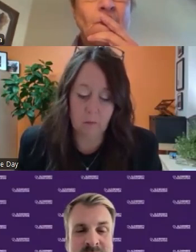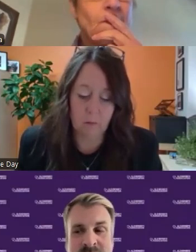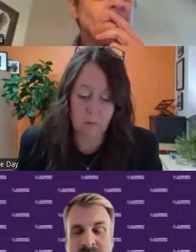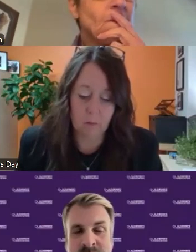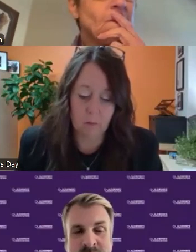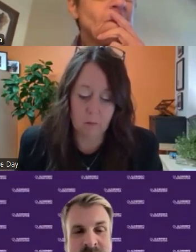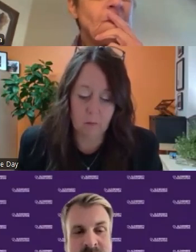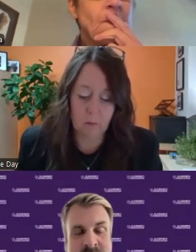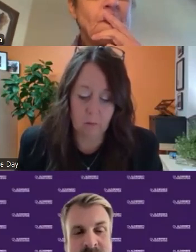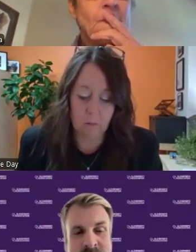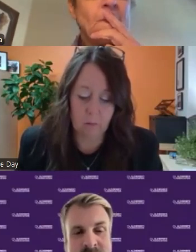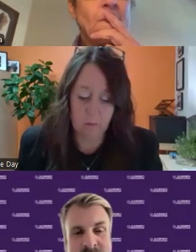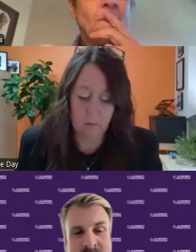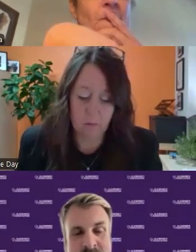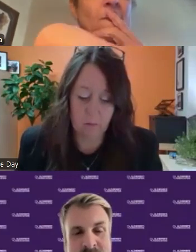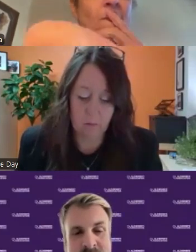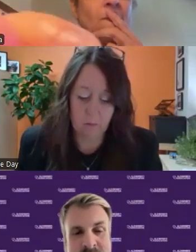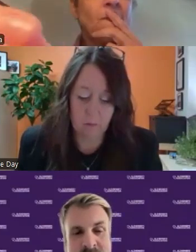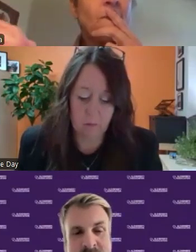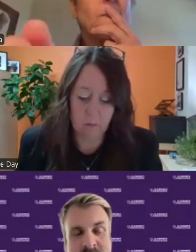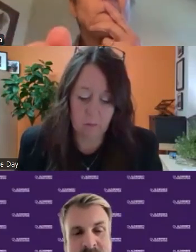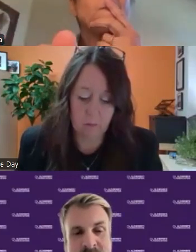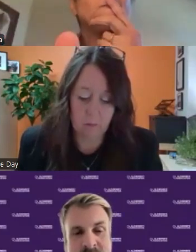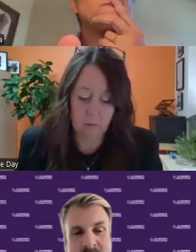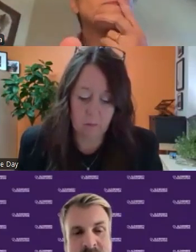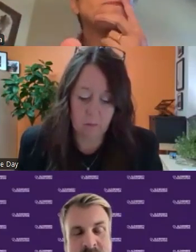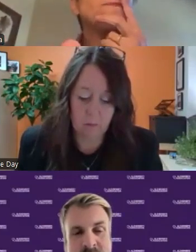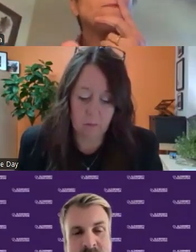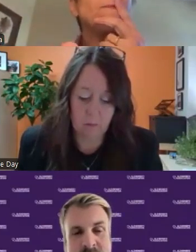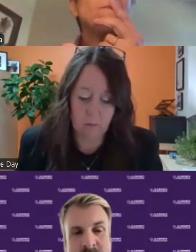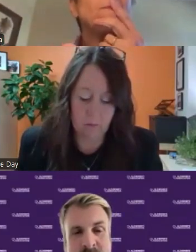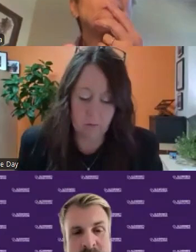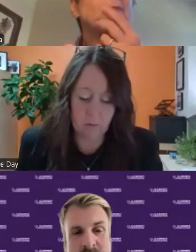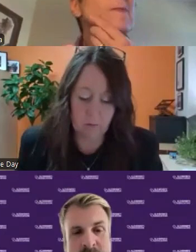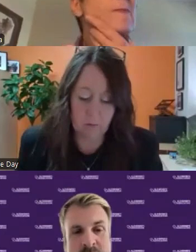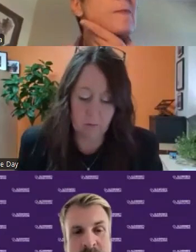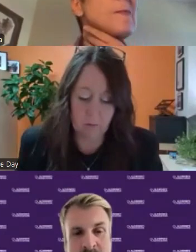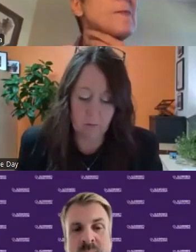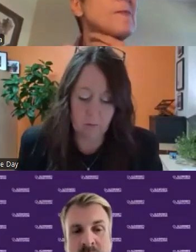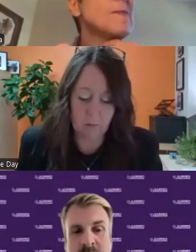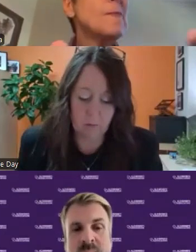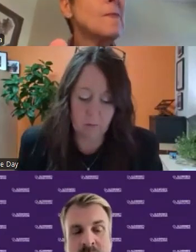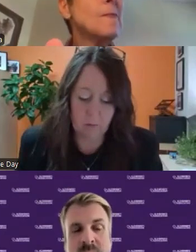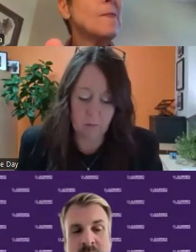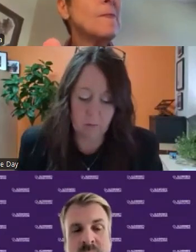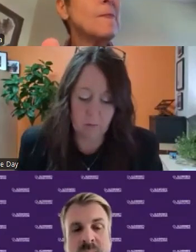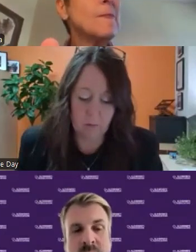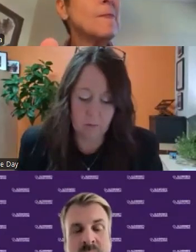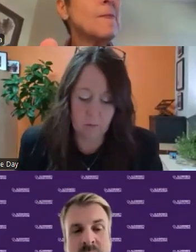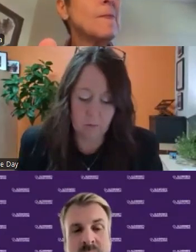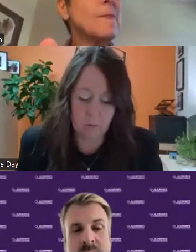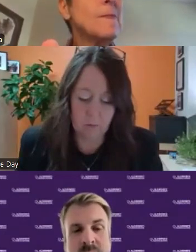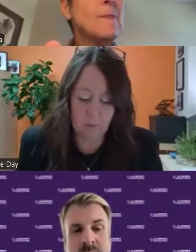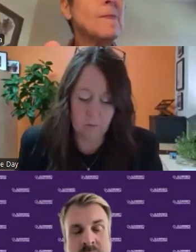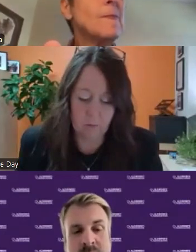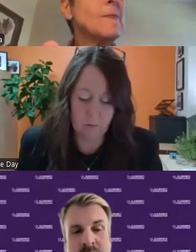but enumerated the services that would be would be included in the pool. Mm-hmm. And for